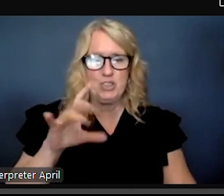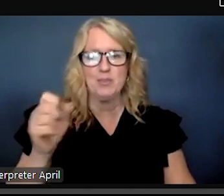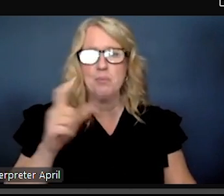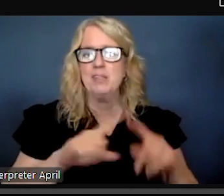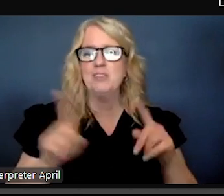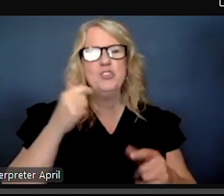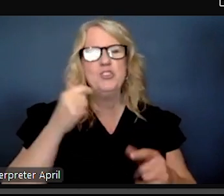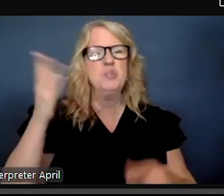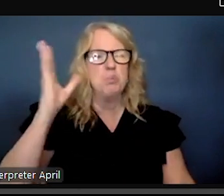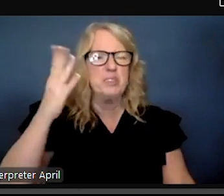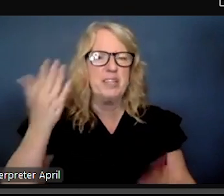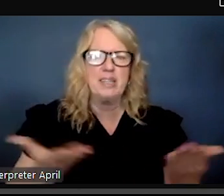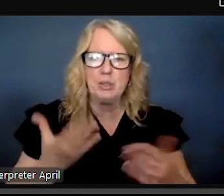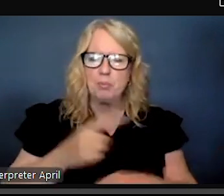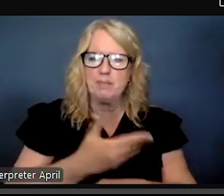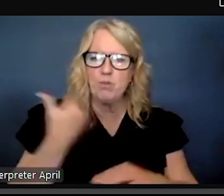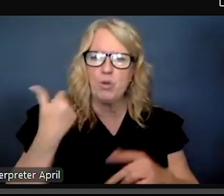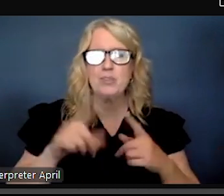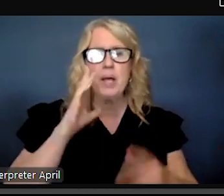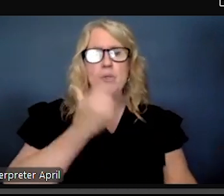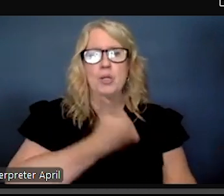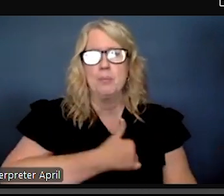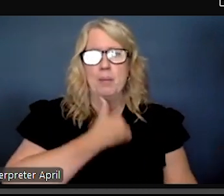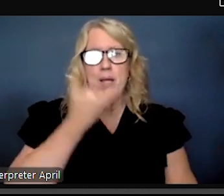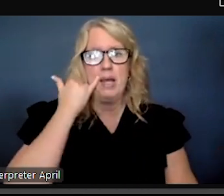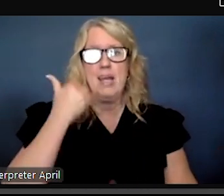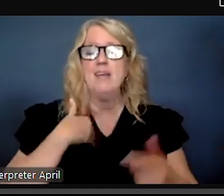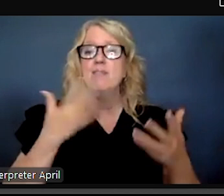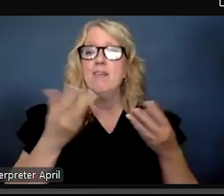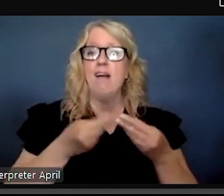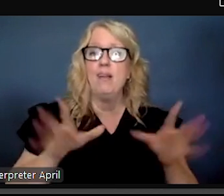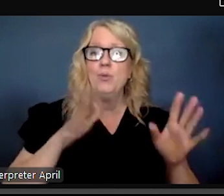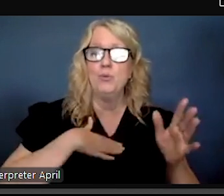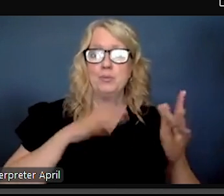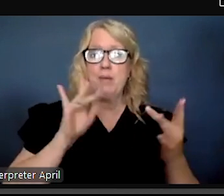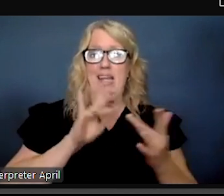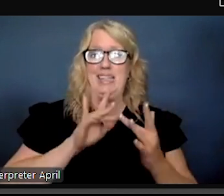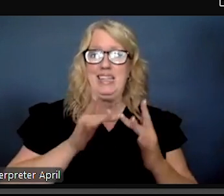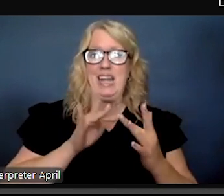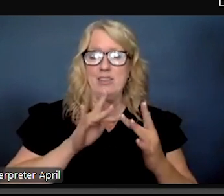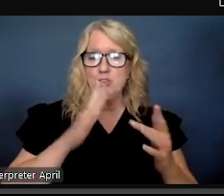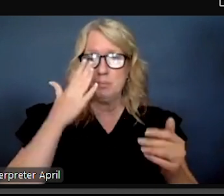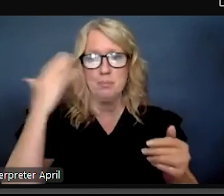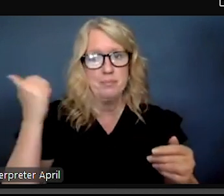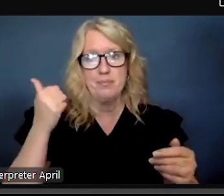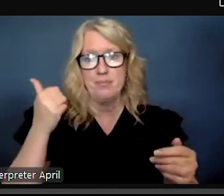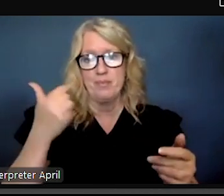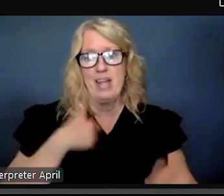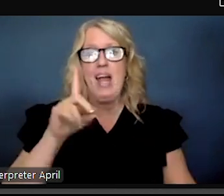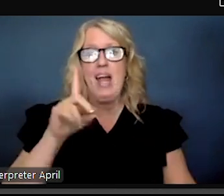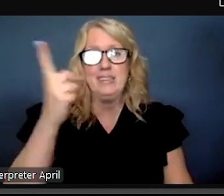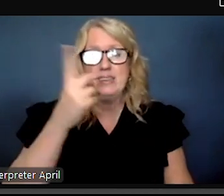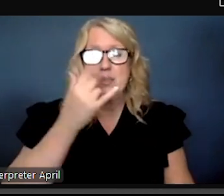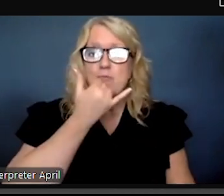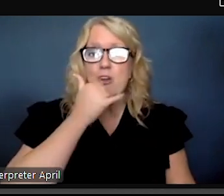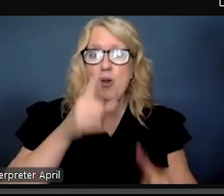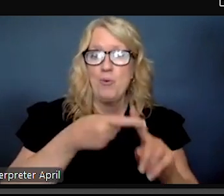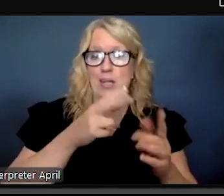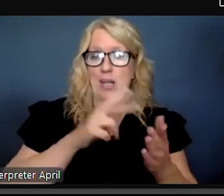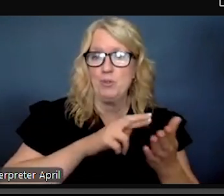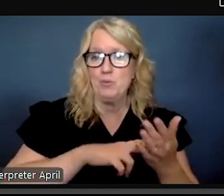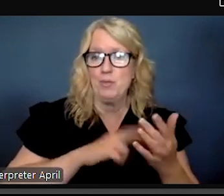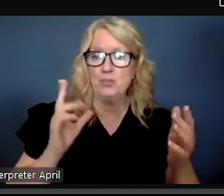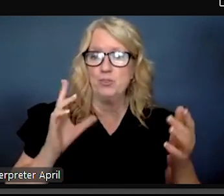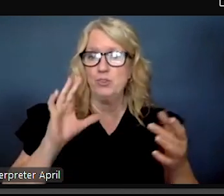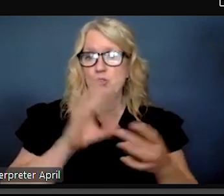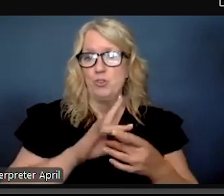presented here before. And I'm going to apologize if I lose my connection because I did something wrong when I registered to join. So